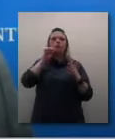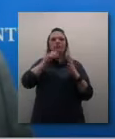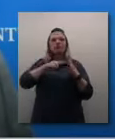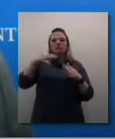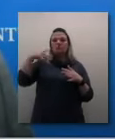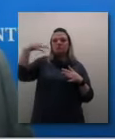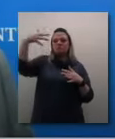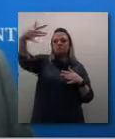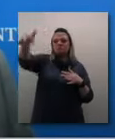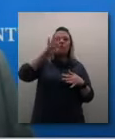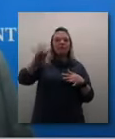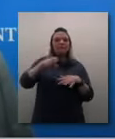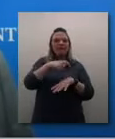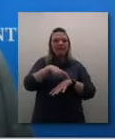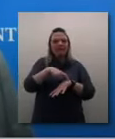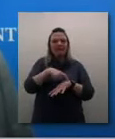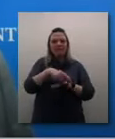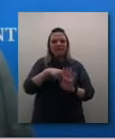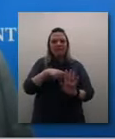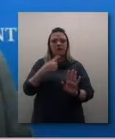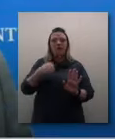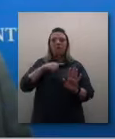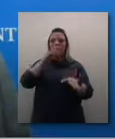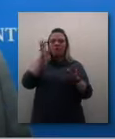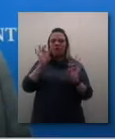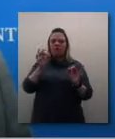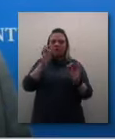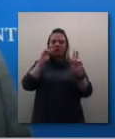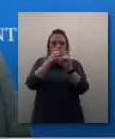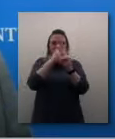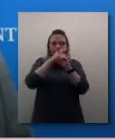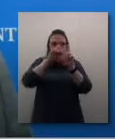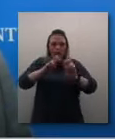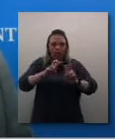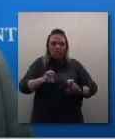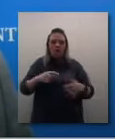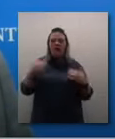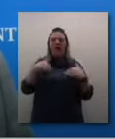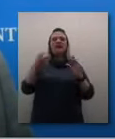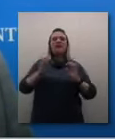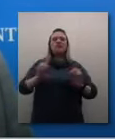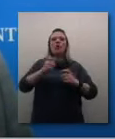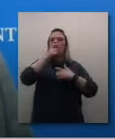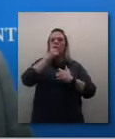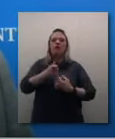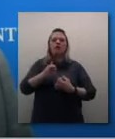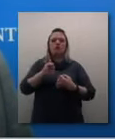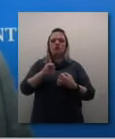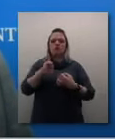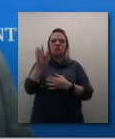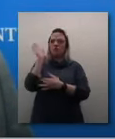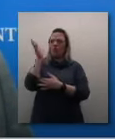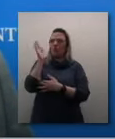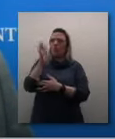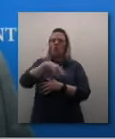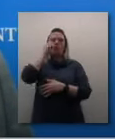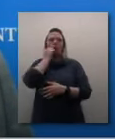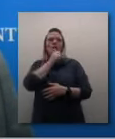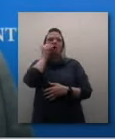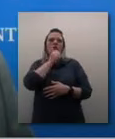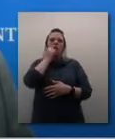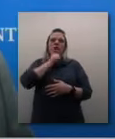know it's going to take some time. We are certainly analyzing it. I have no interest on doing this every day and dealing with this every